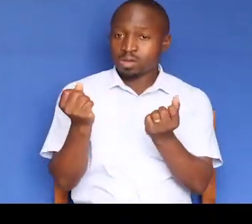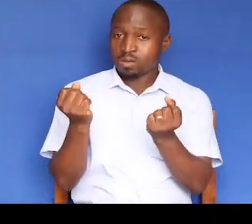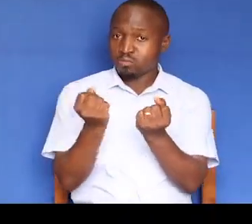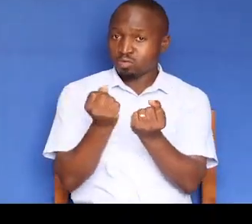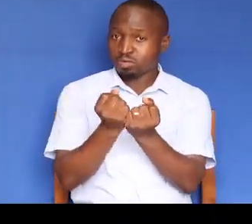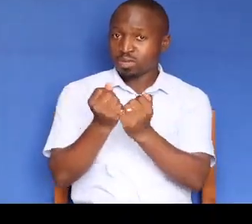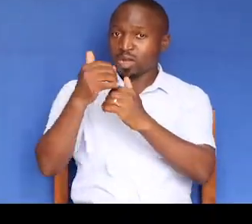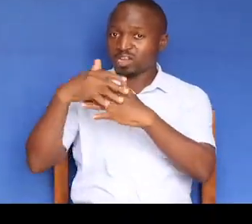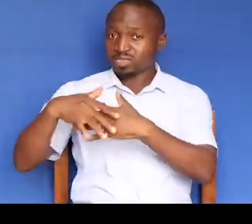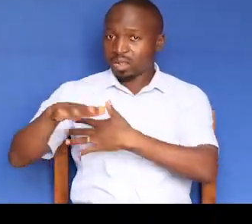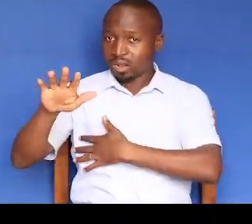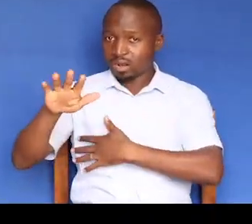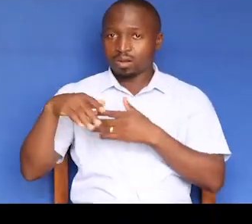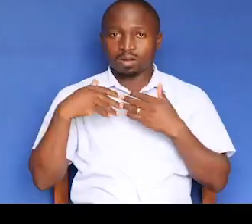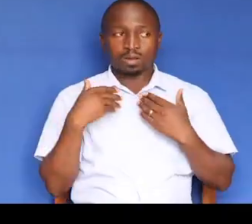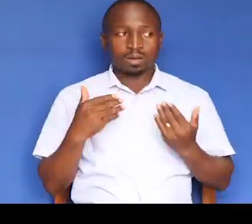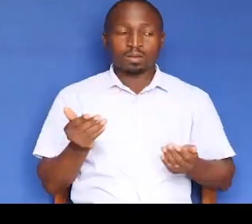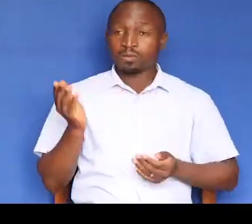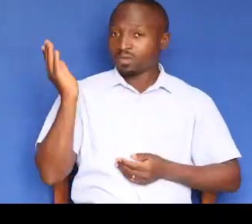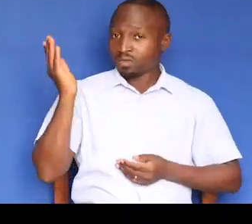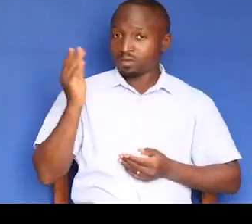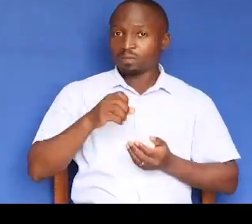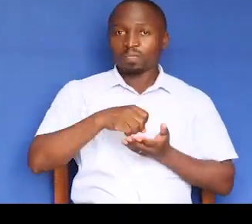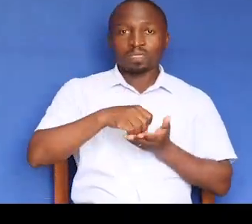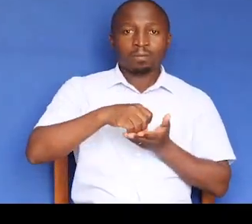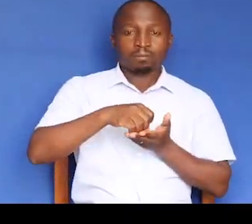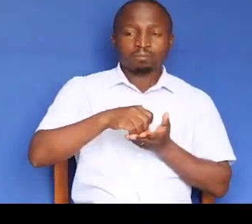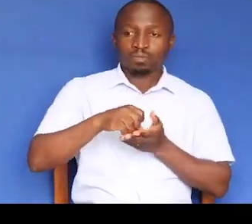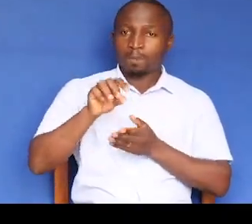make sales. So here, marginal cost will be